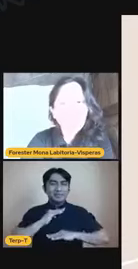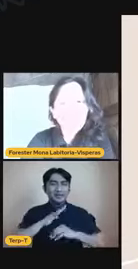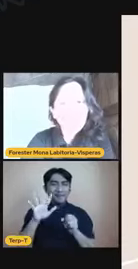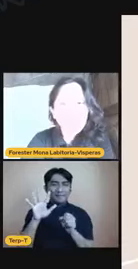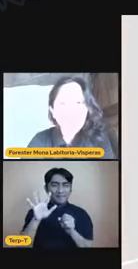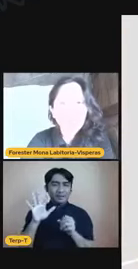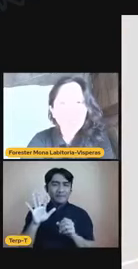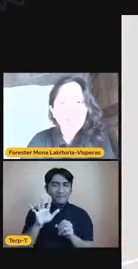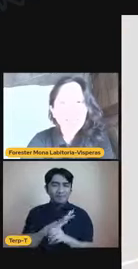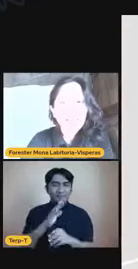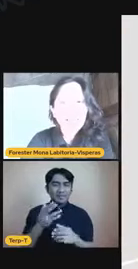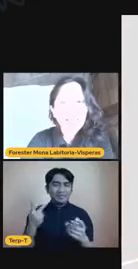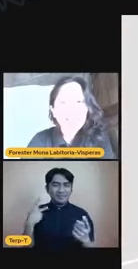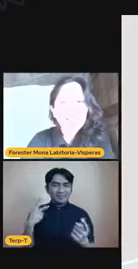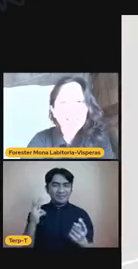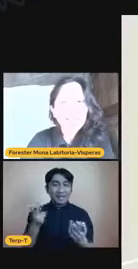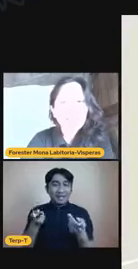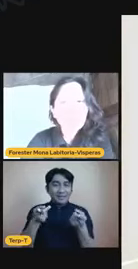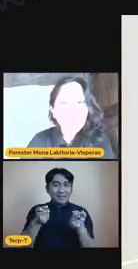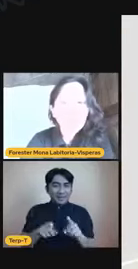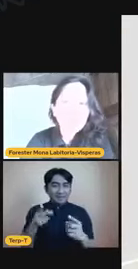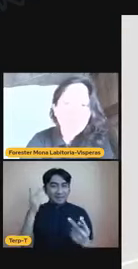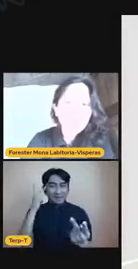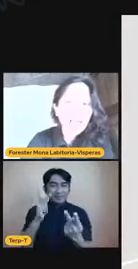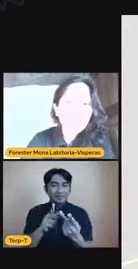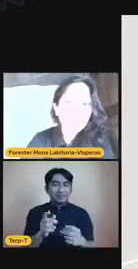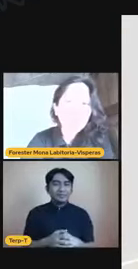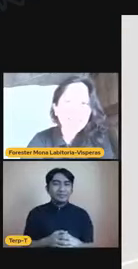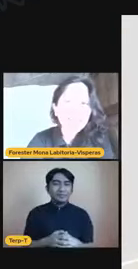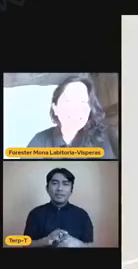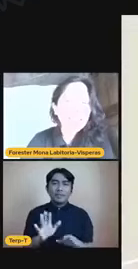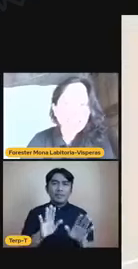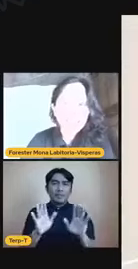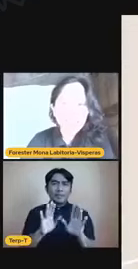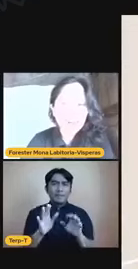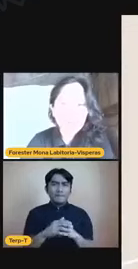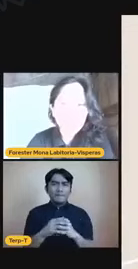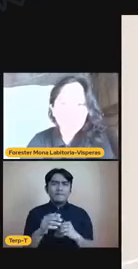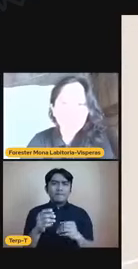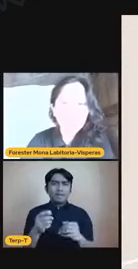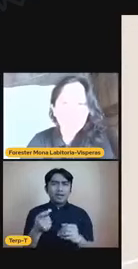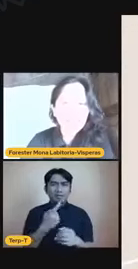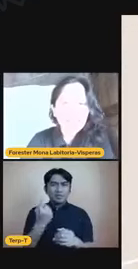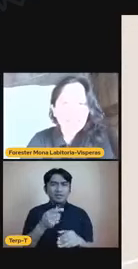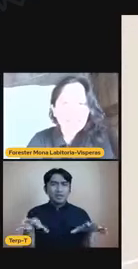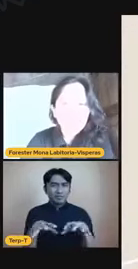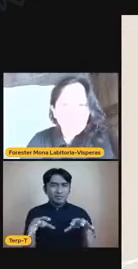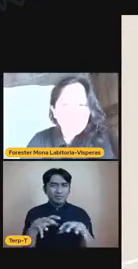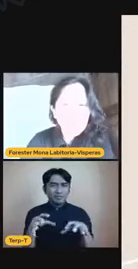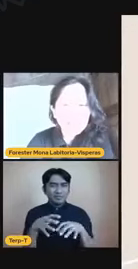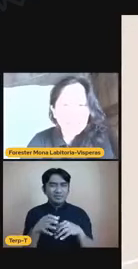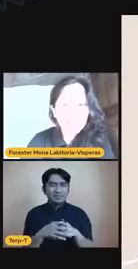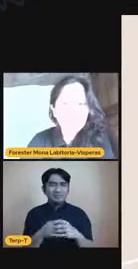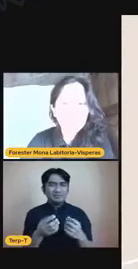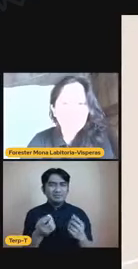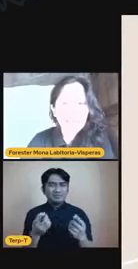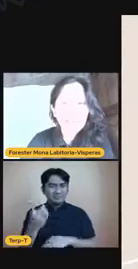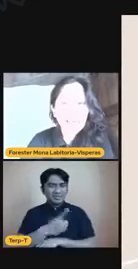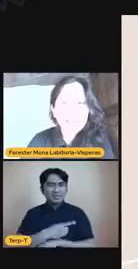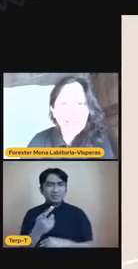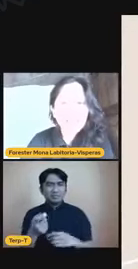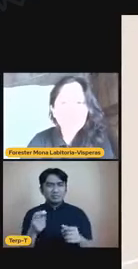find a job we enjoy, and so that we will never have to work a single day in our life. Each of us has a